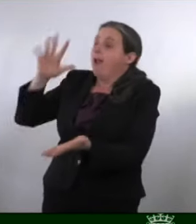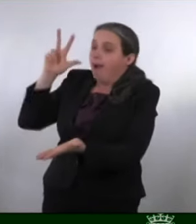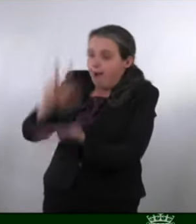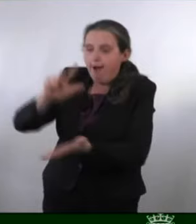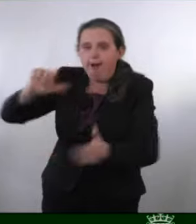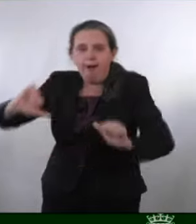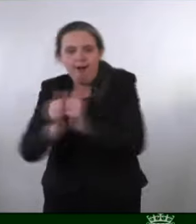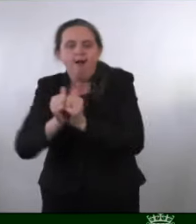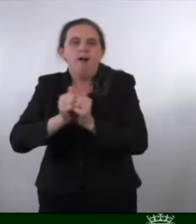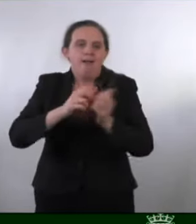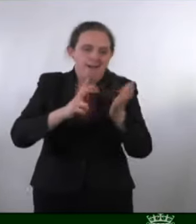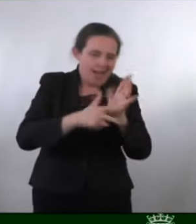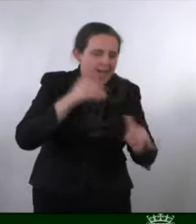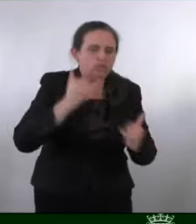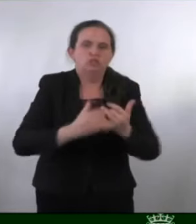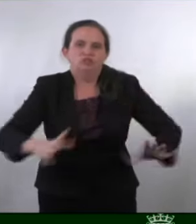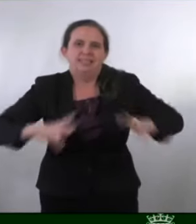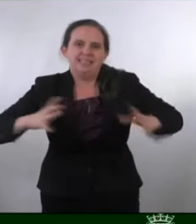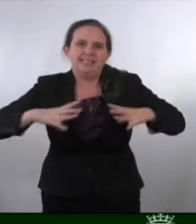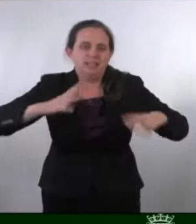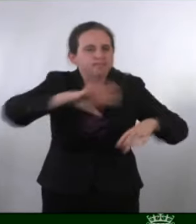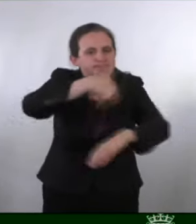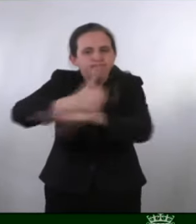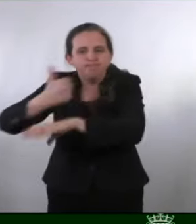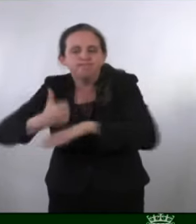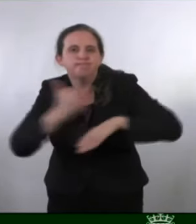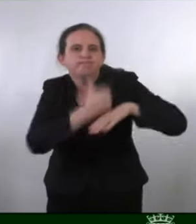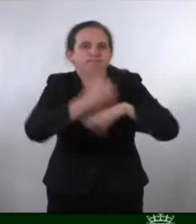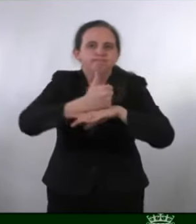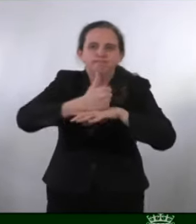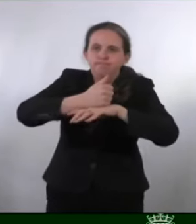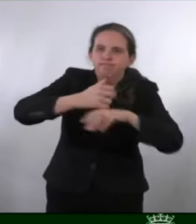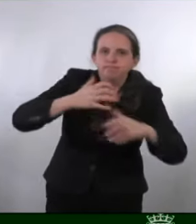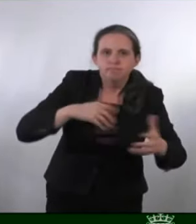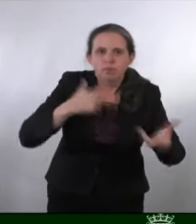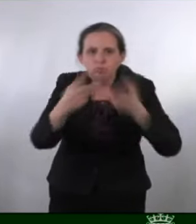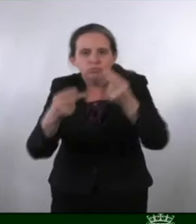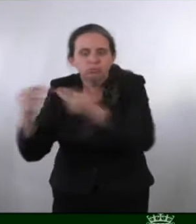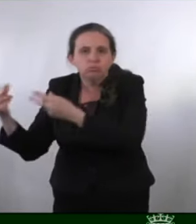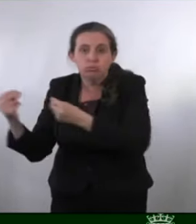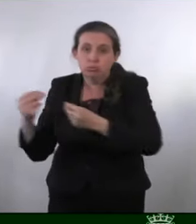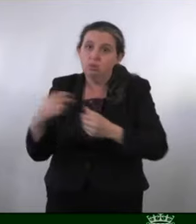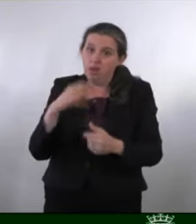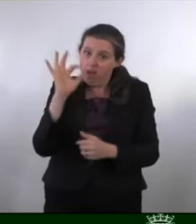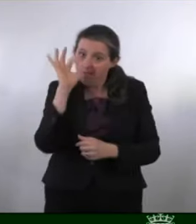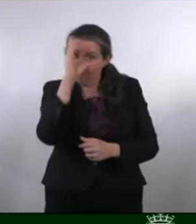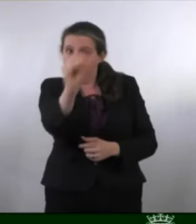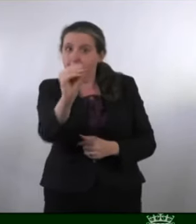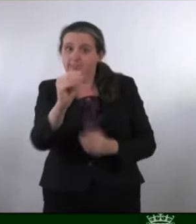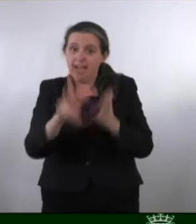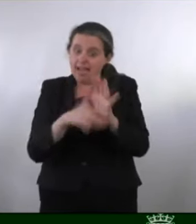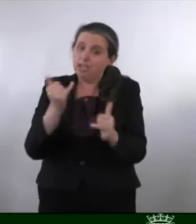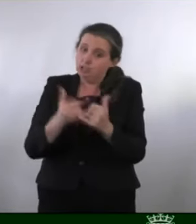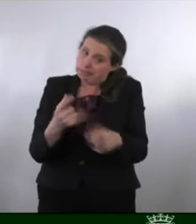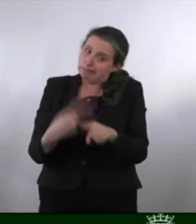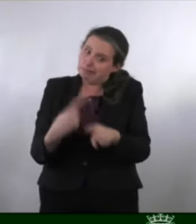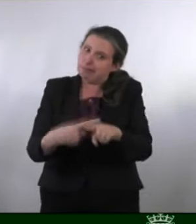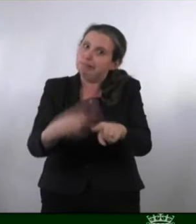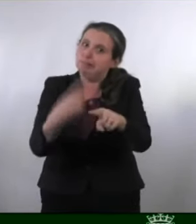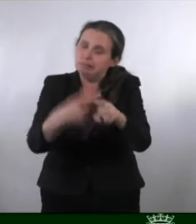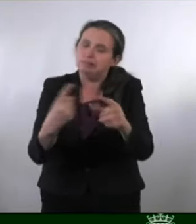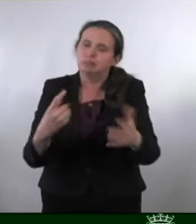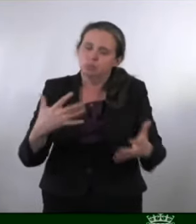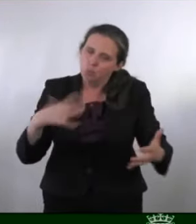begin the rollout. And I set the NHS the challenge of ensuring that they can roll out at the speed at which these vaccines can be manufactured and